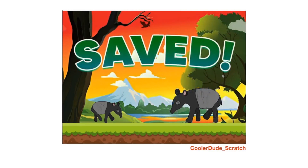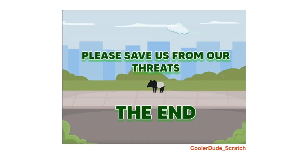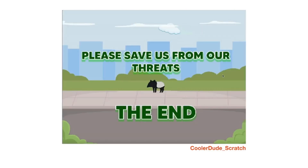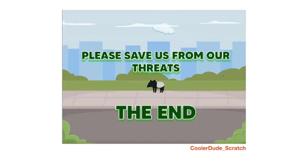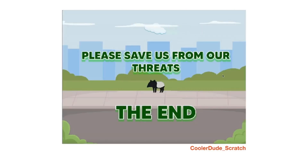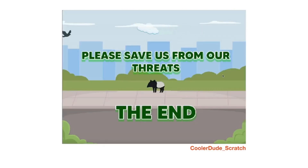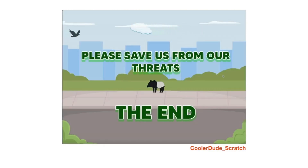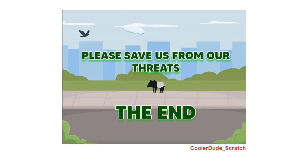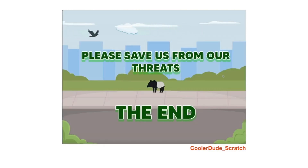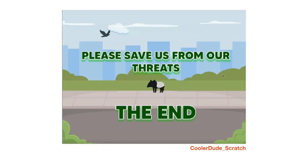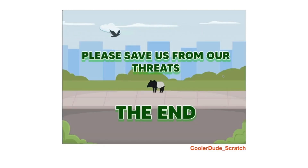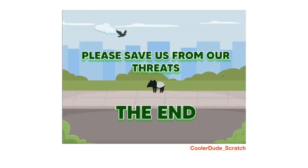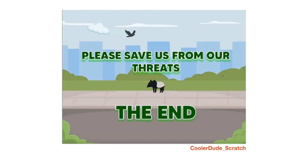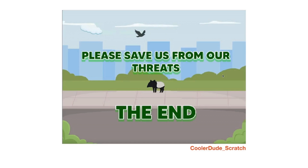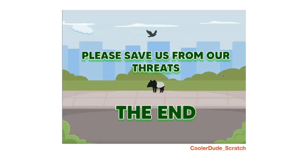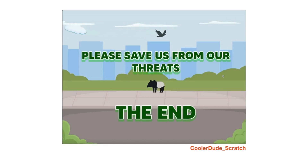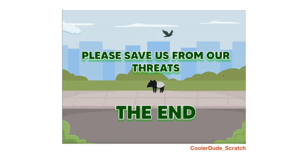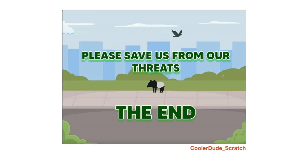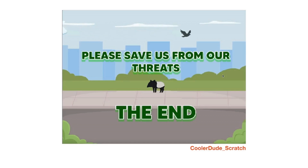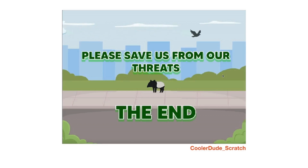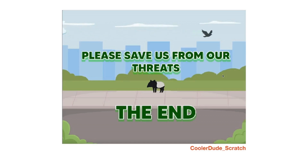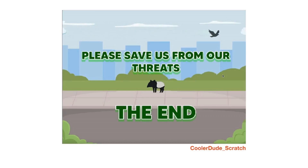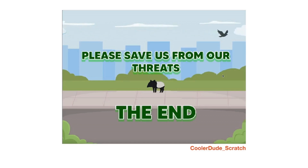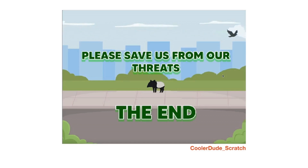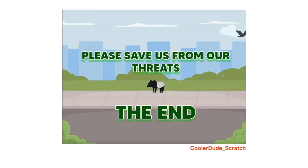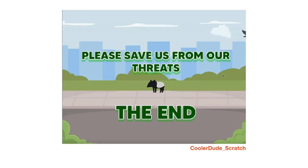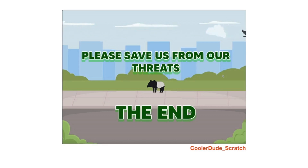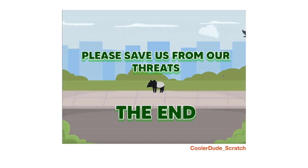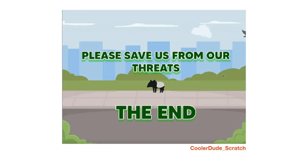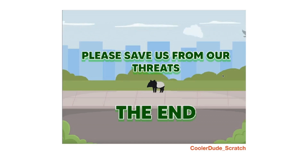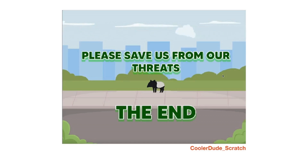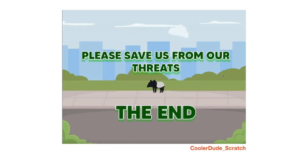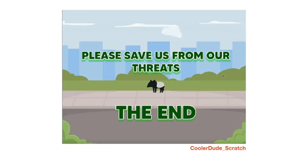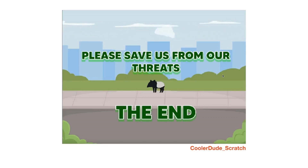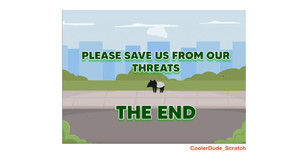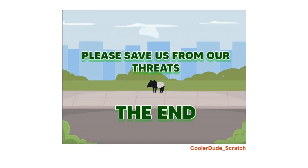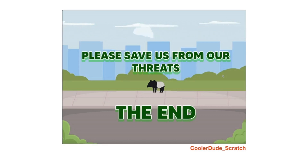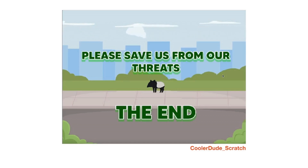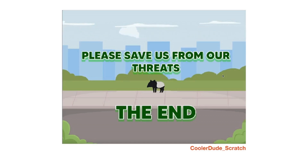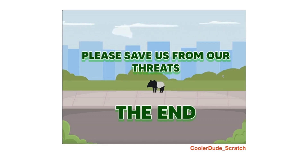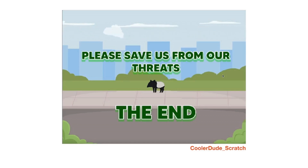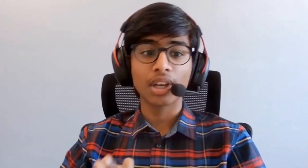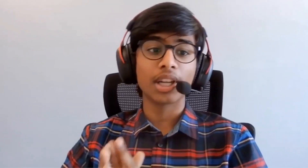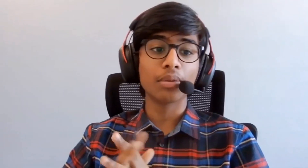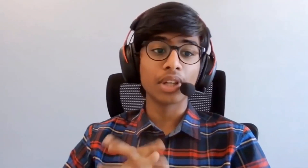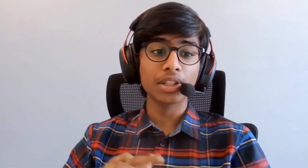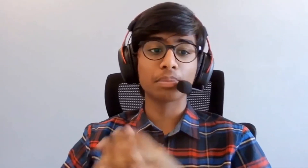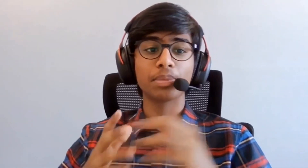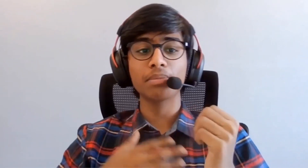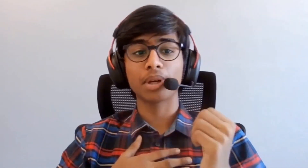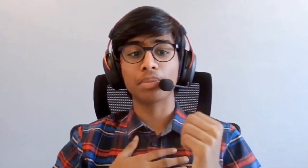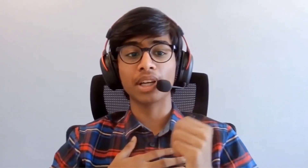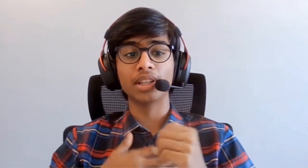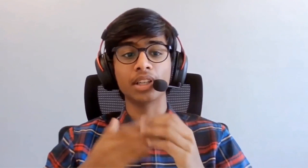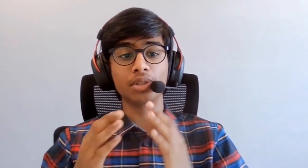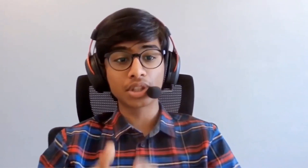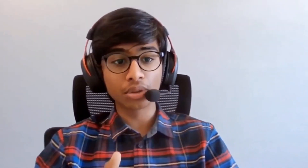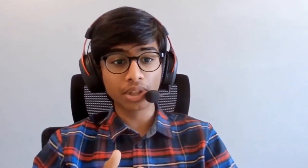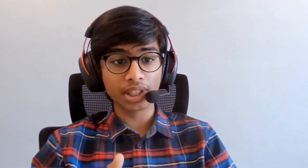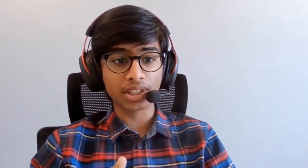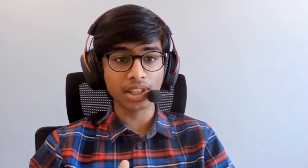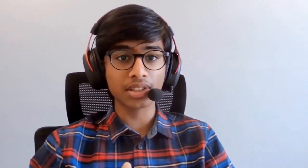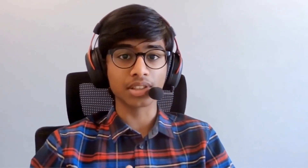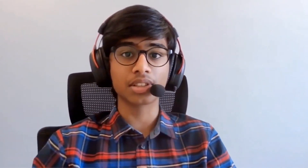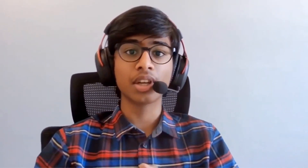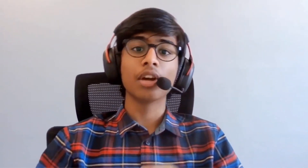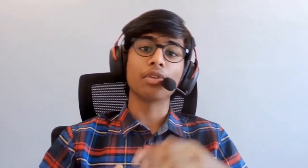found in Indonesia and Malaysia. This creature is only on the brink of extinction and I would like to play my part in